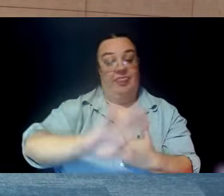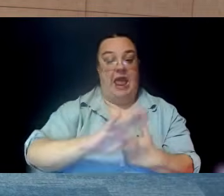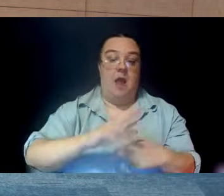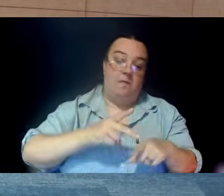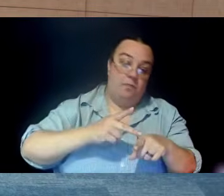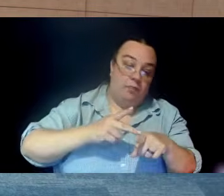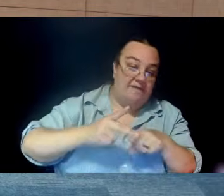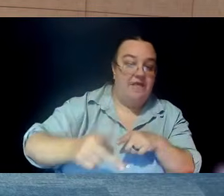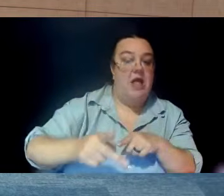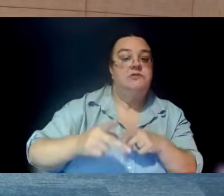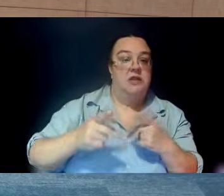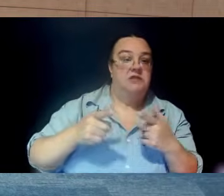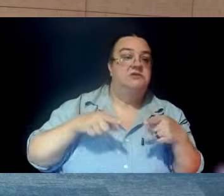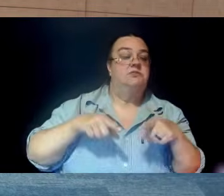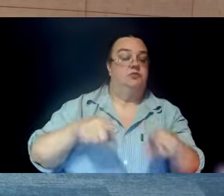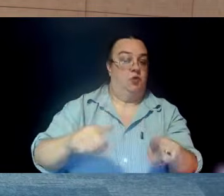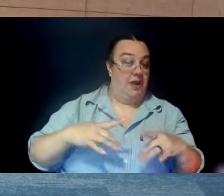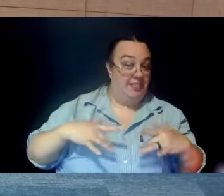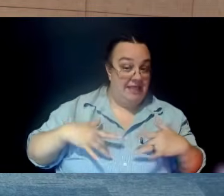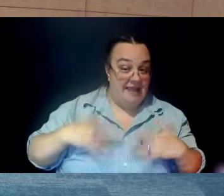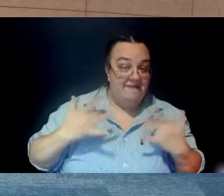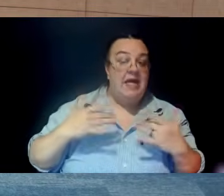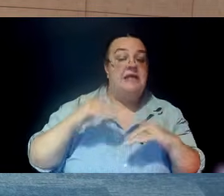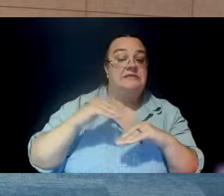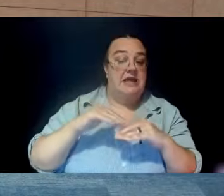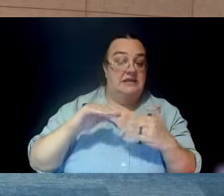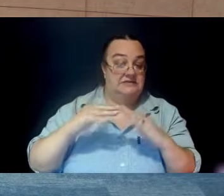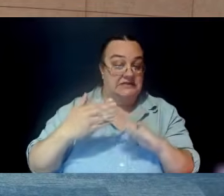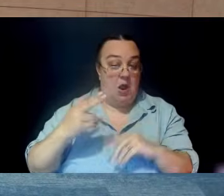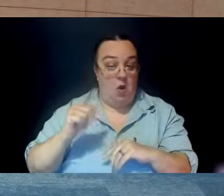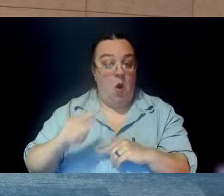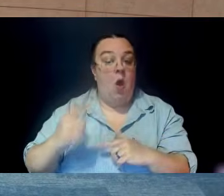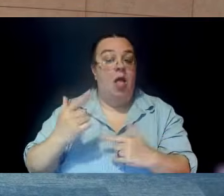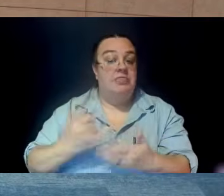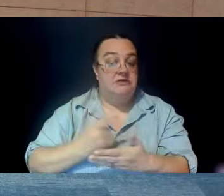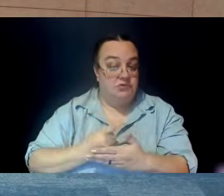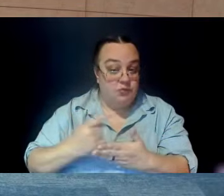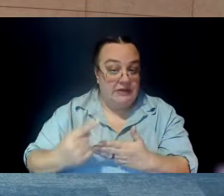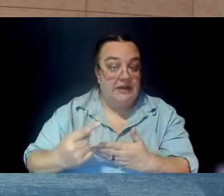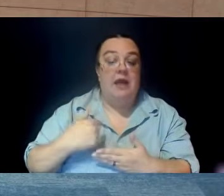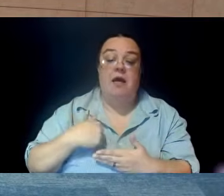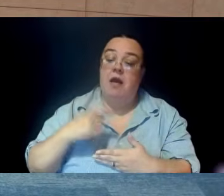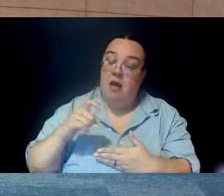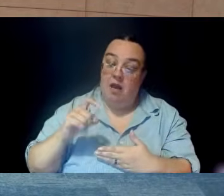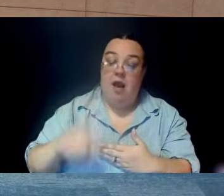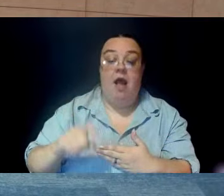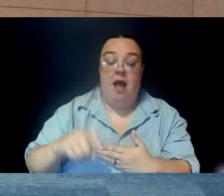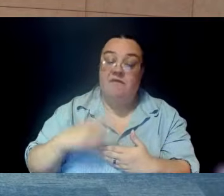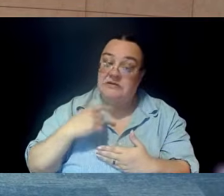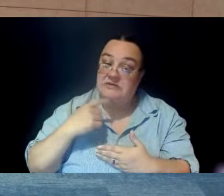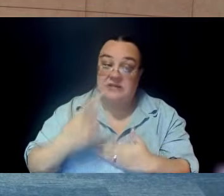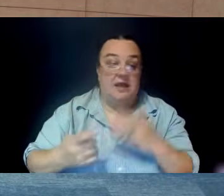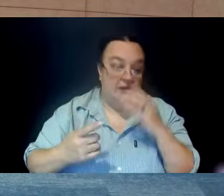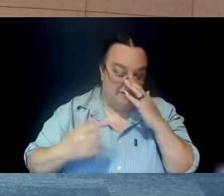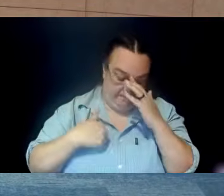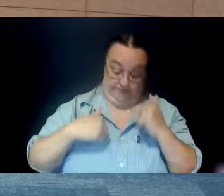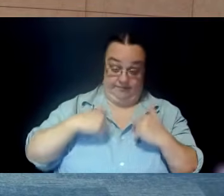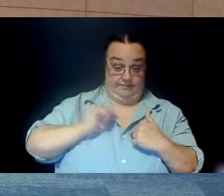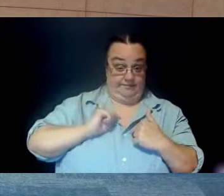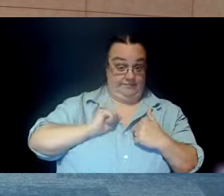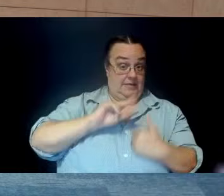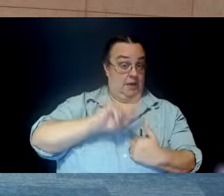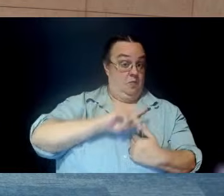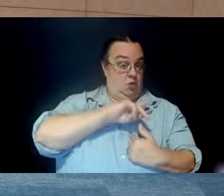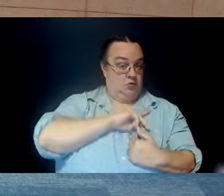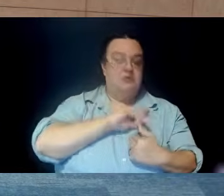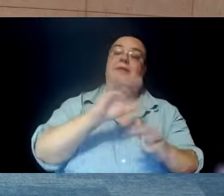professionalism during the events at Town Hall this week. I have to tell you, just personally, or